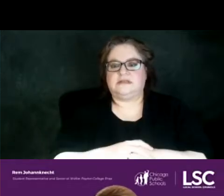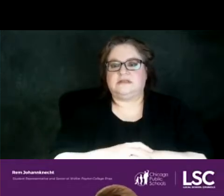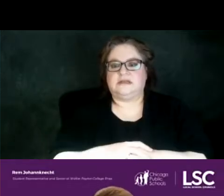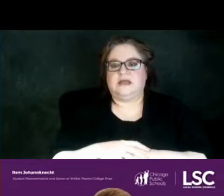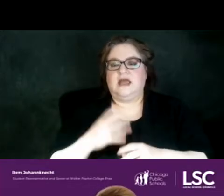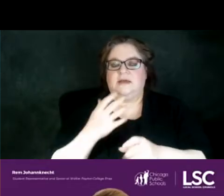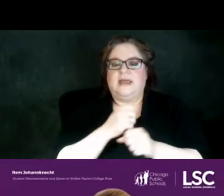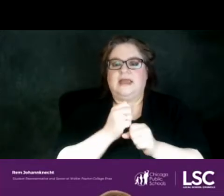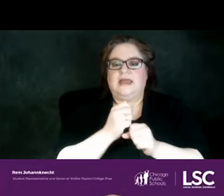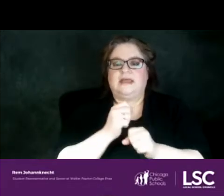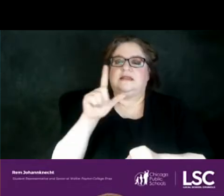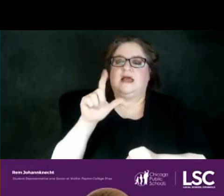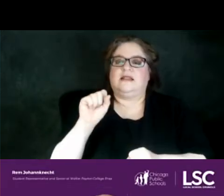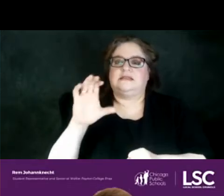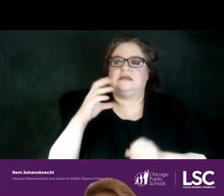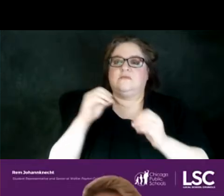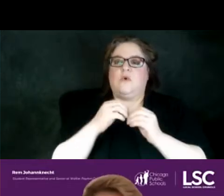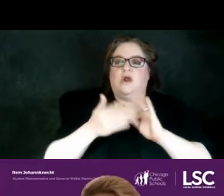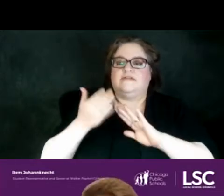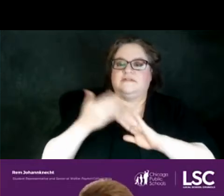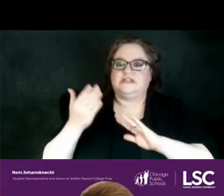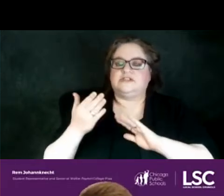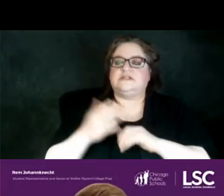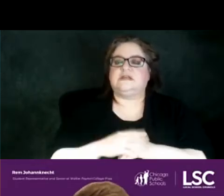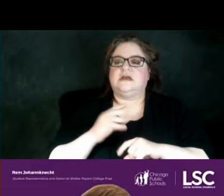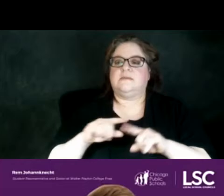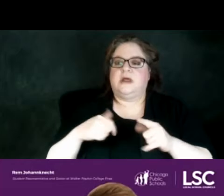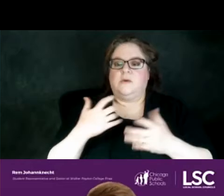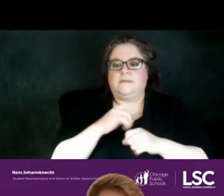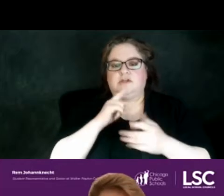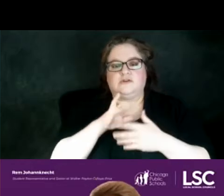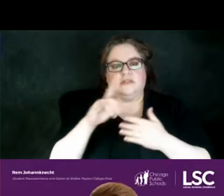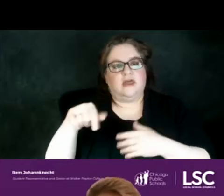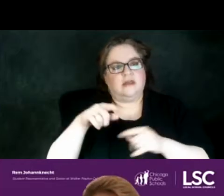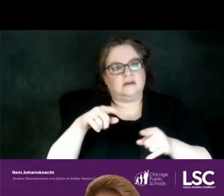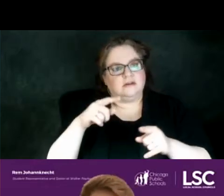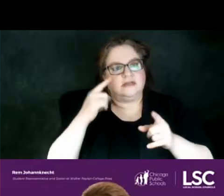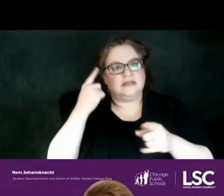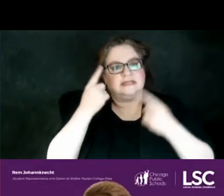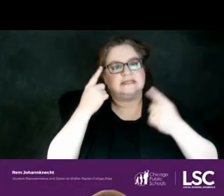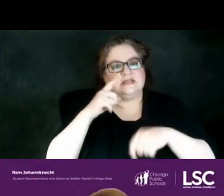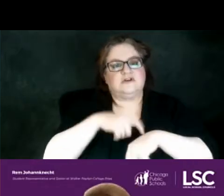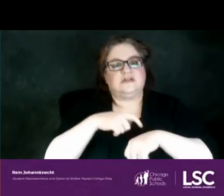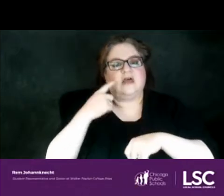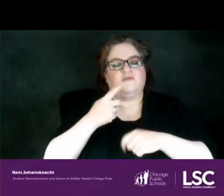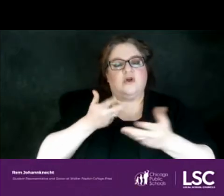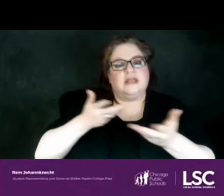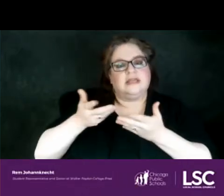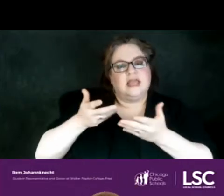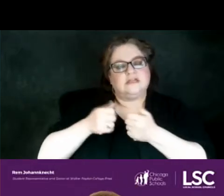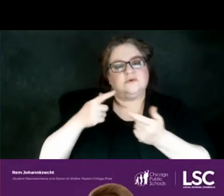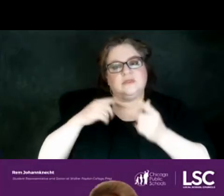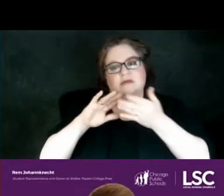LSC more efficient. But also, I want to make sure that everyone consider time for engaging with